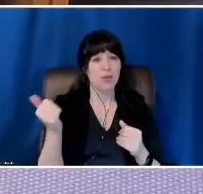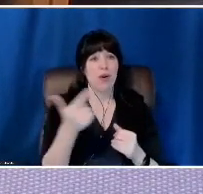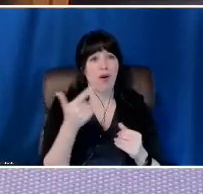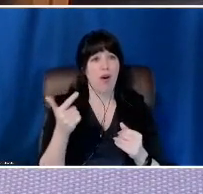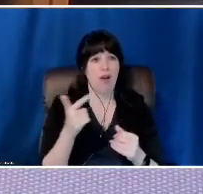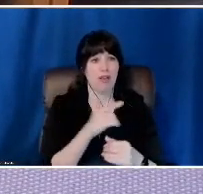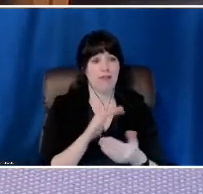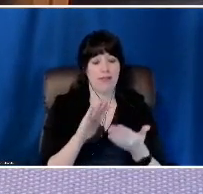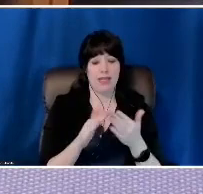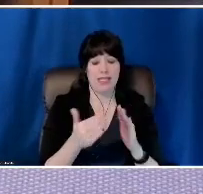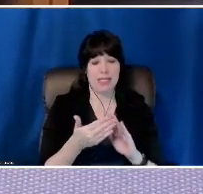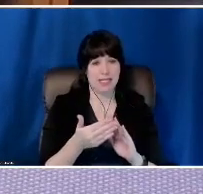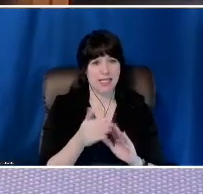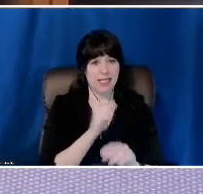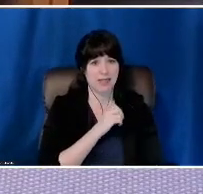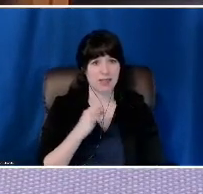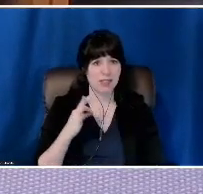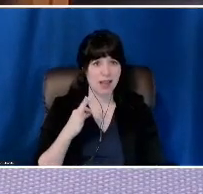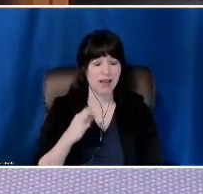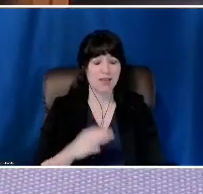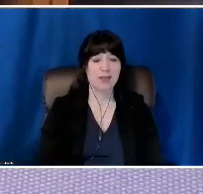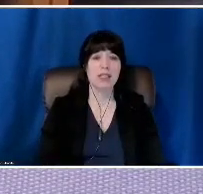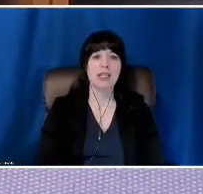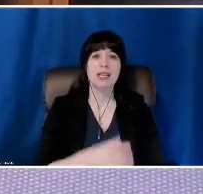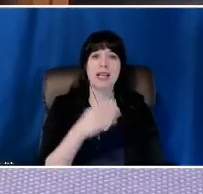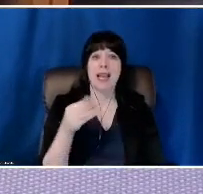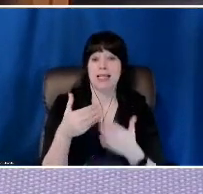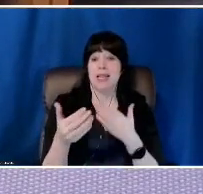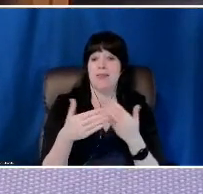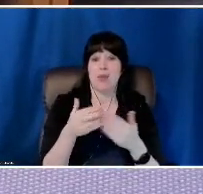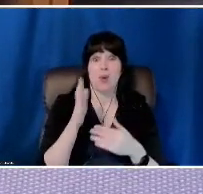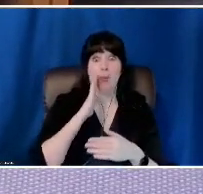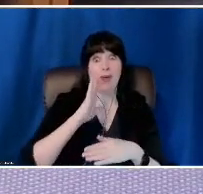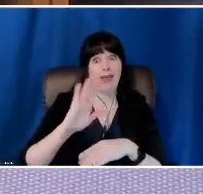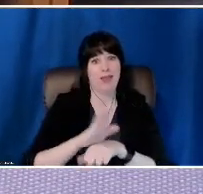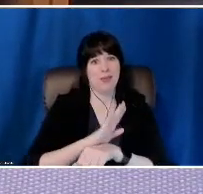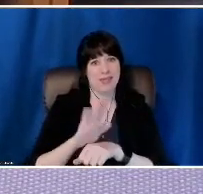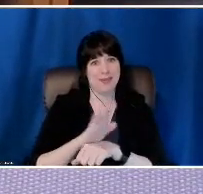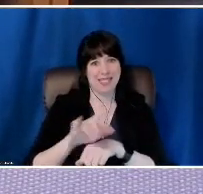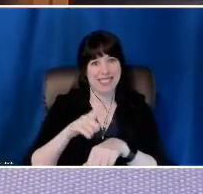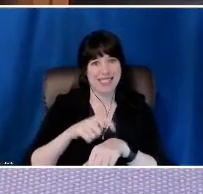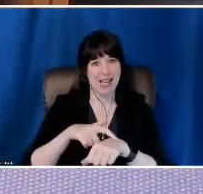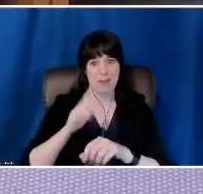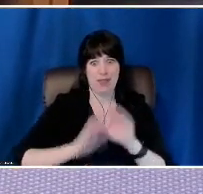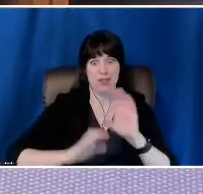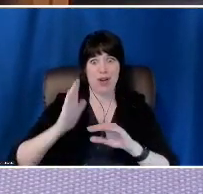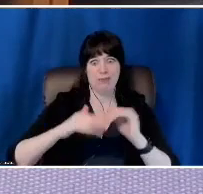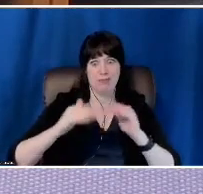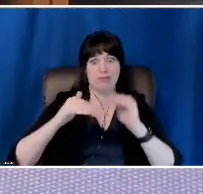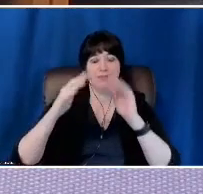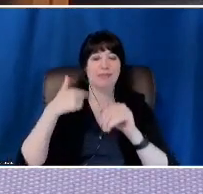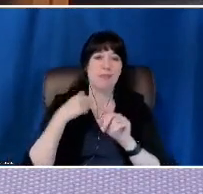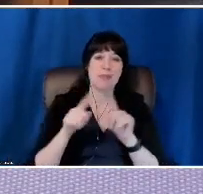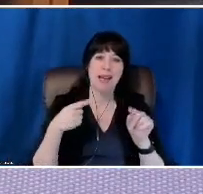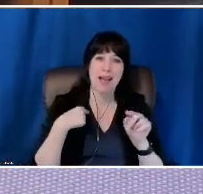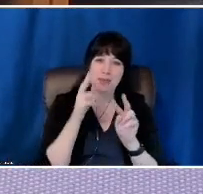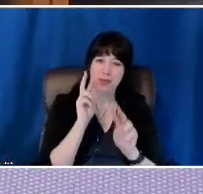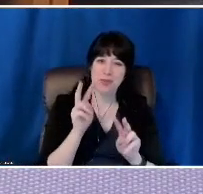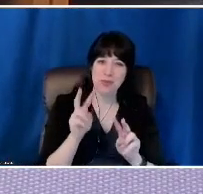staff. And even though it will be a busy time and the construction, I'm looking forward to it. Thank